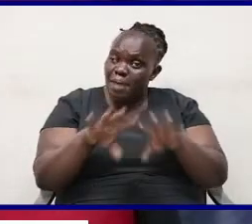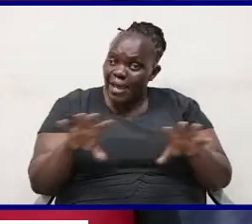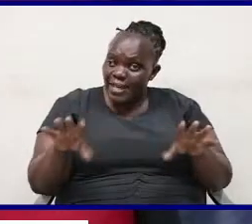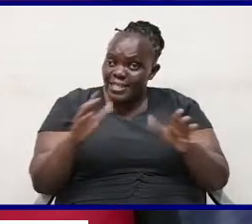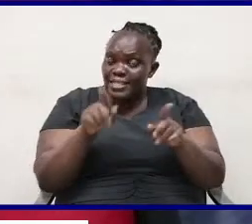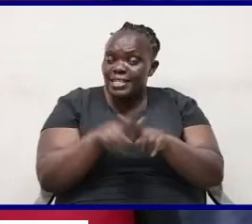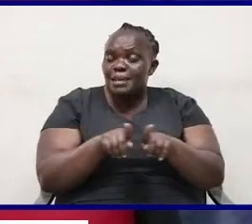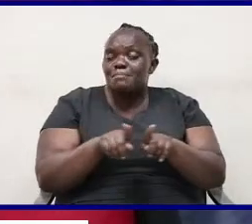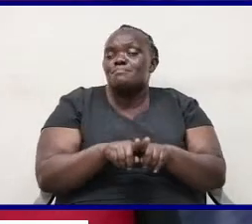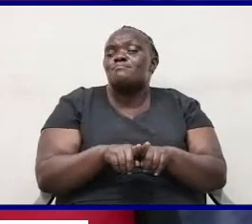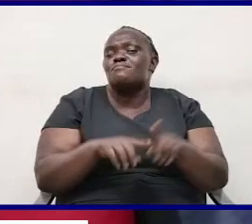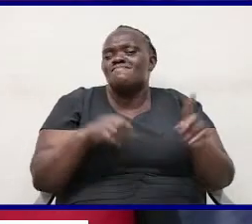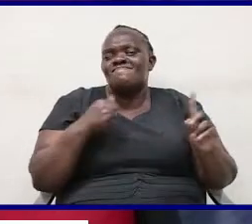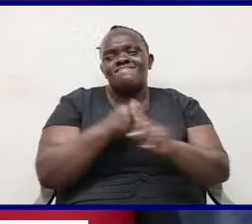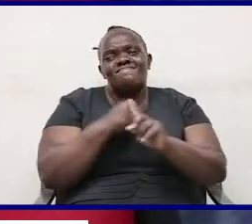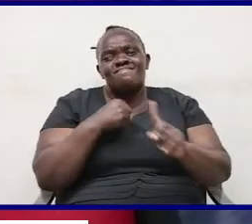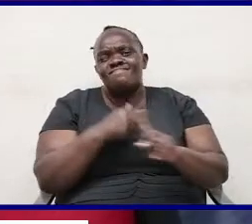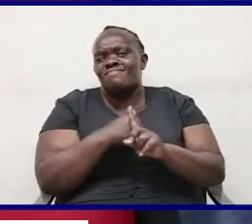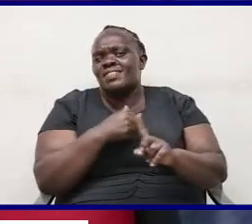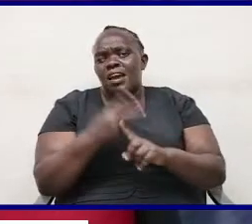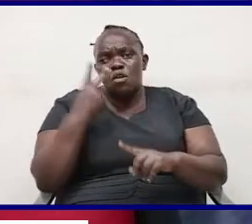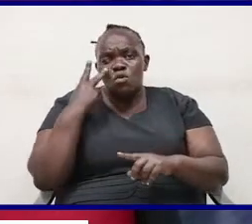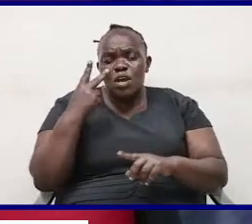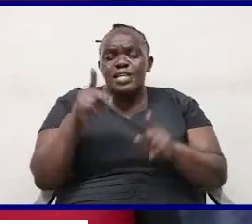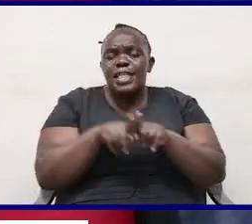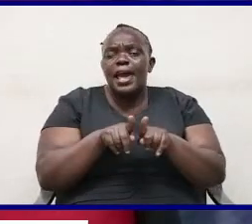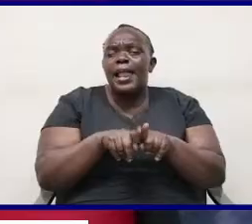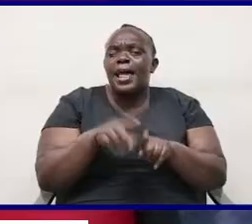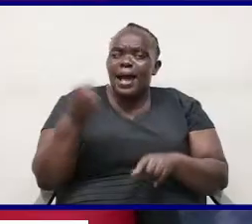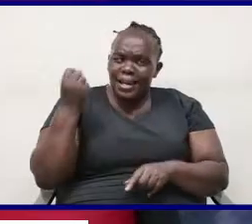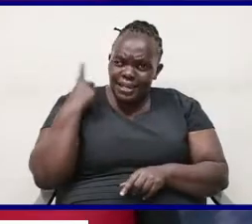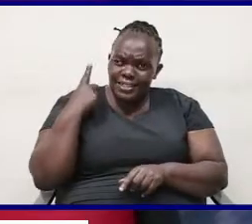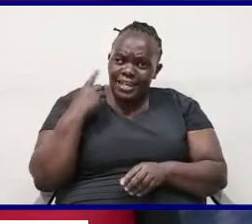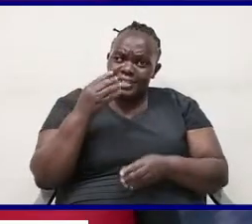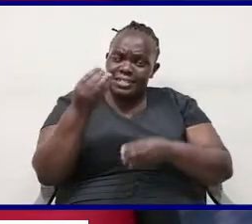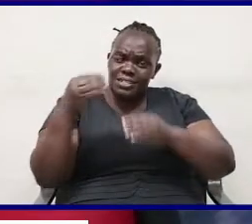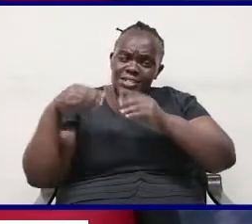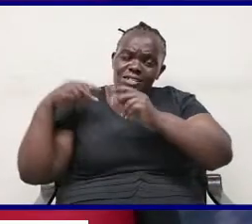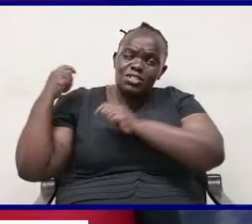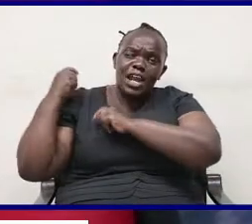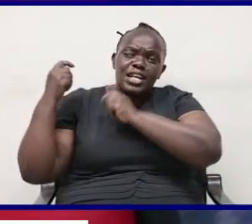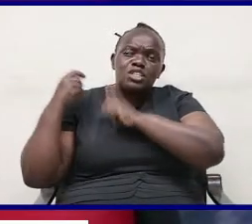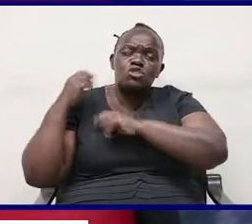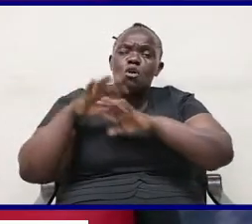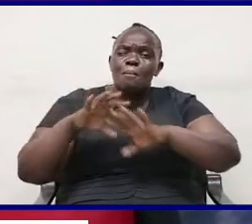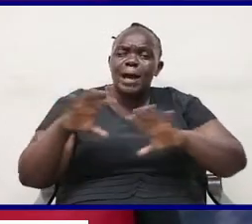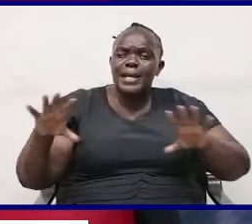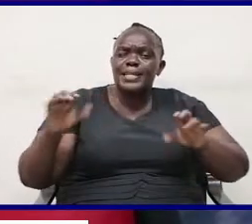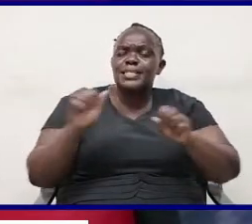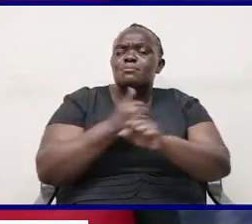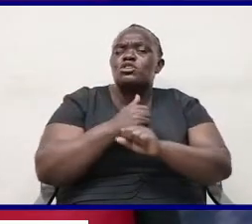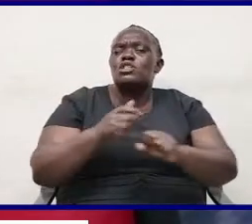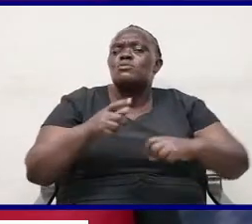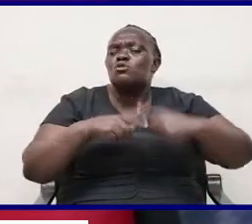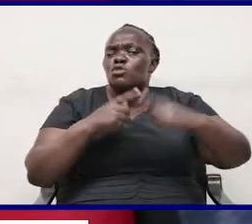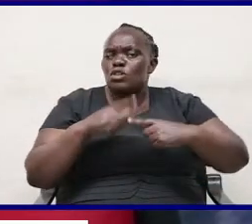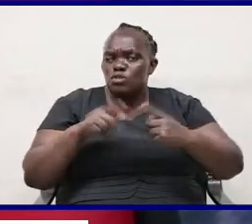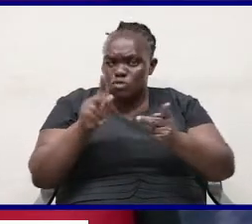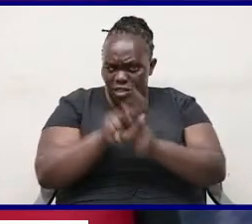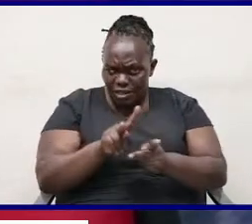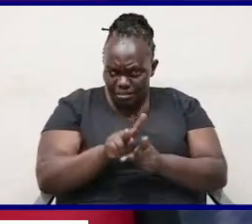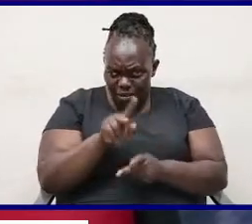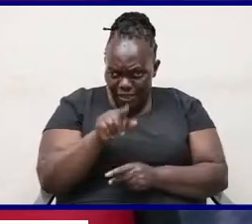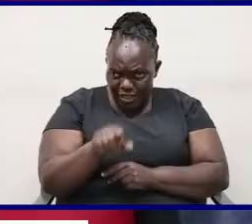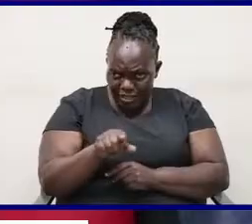are really looking at and realizing that the traditional markets cannot continue to sustain us.